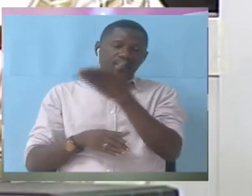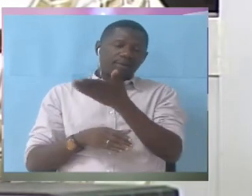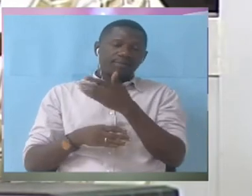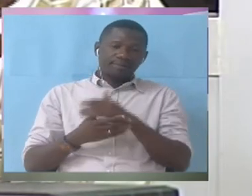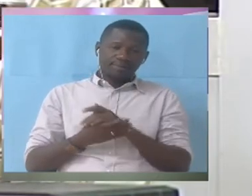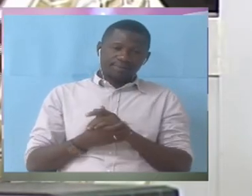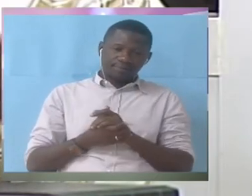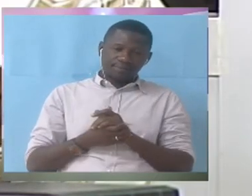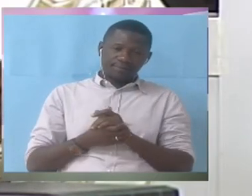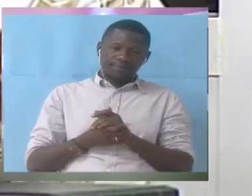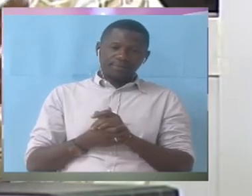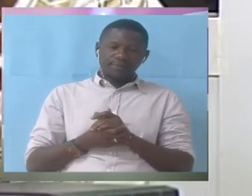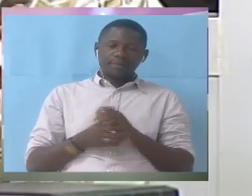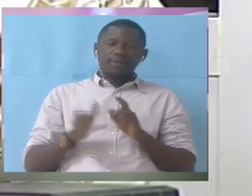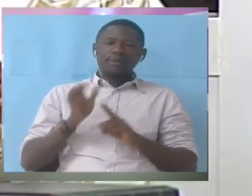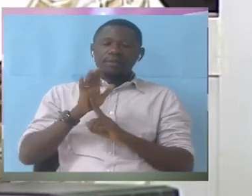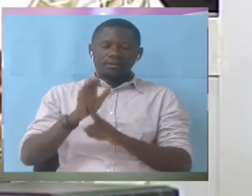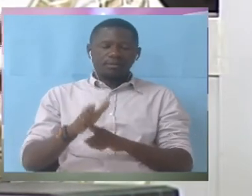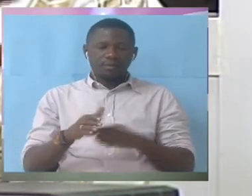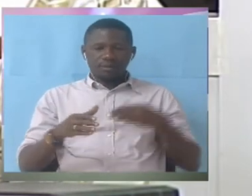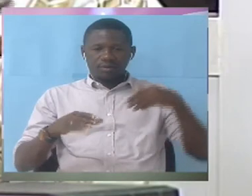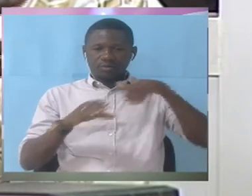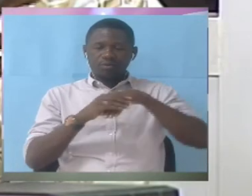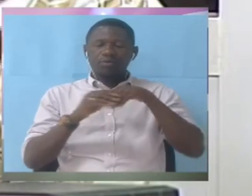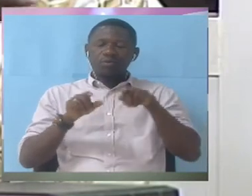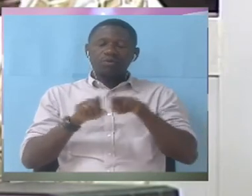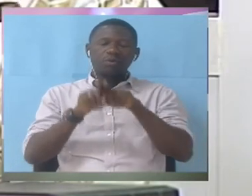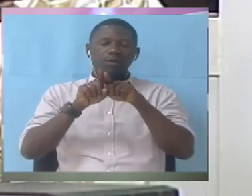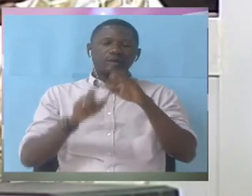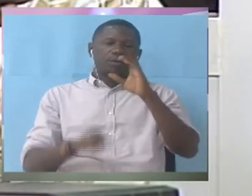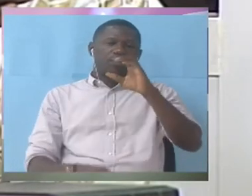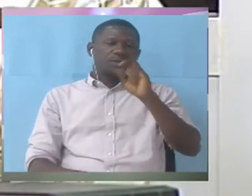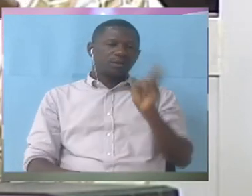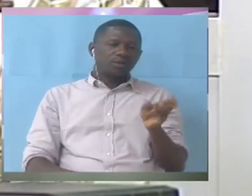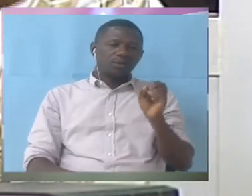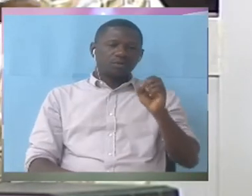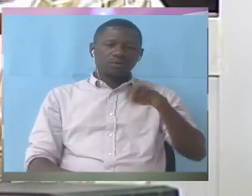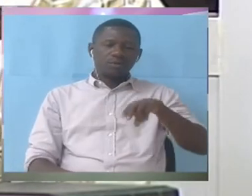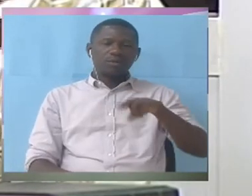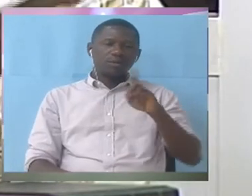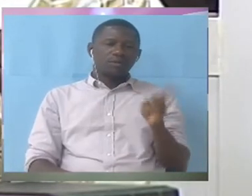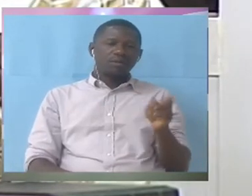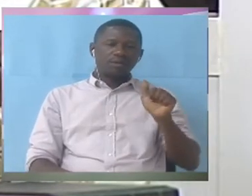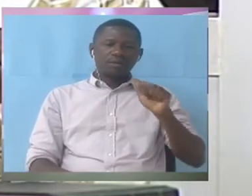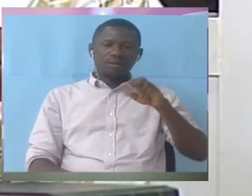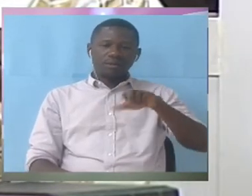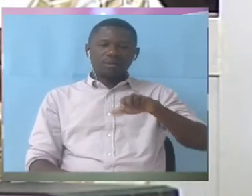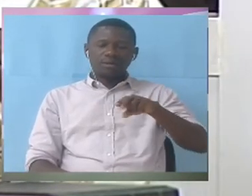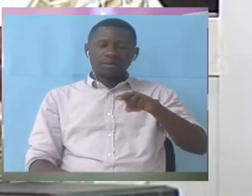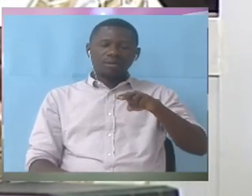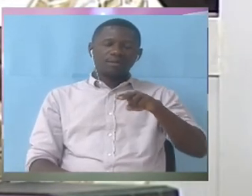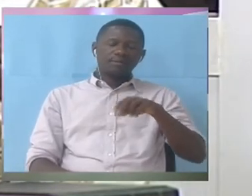yi fa lañ nekk. That's Chongan, RSM Jeng. Chongan, RSM Jeng.